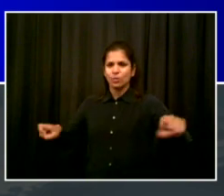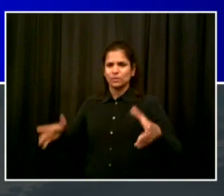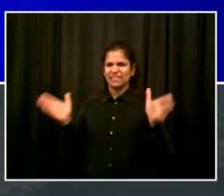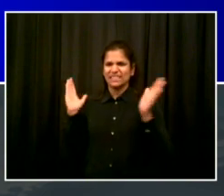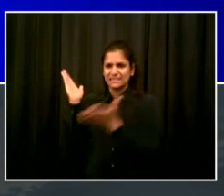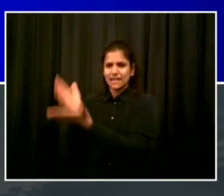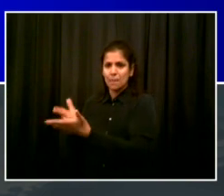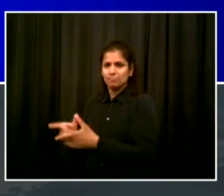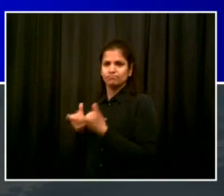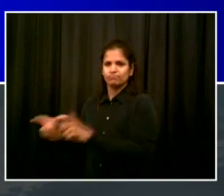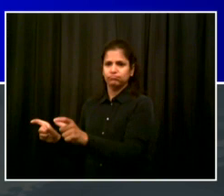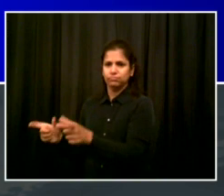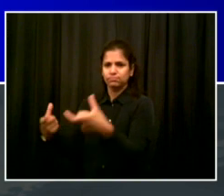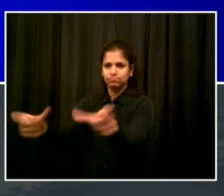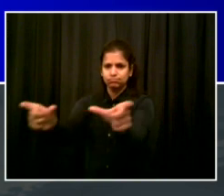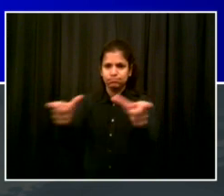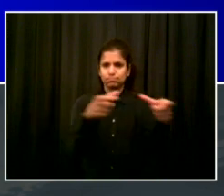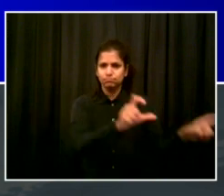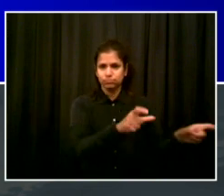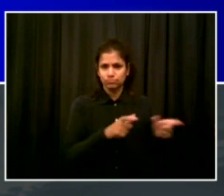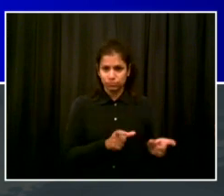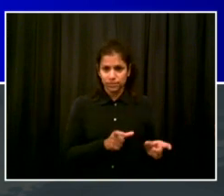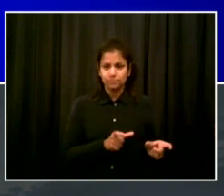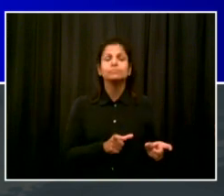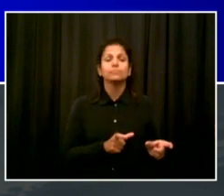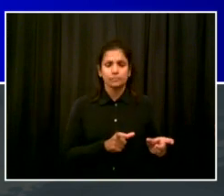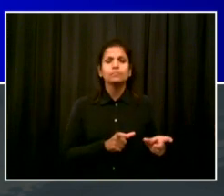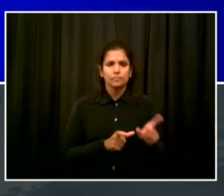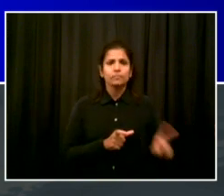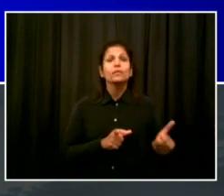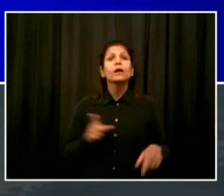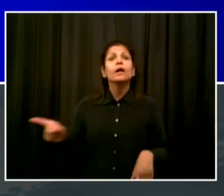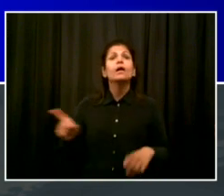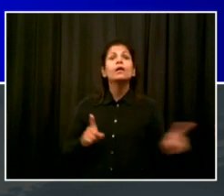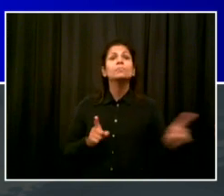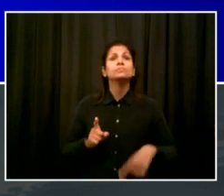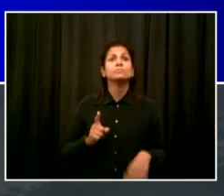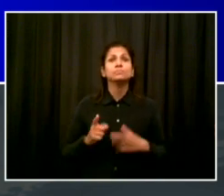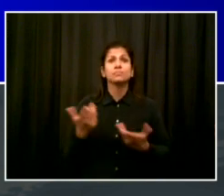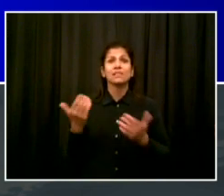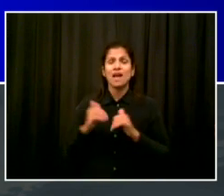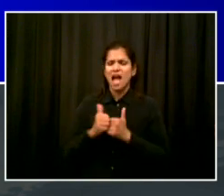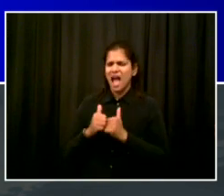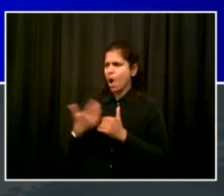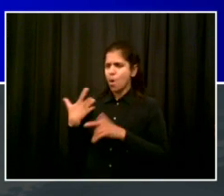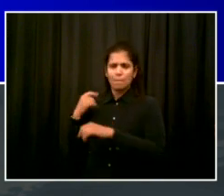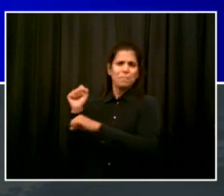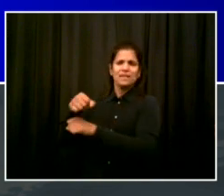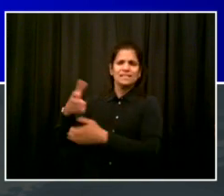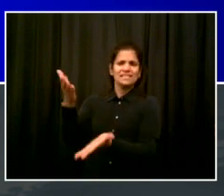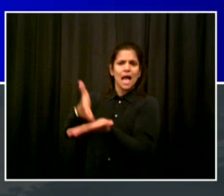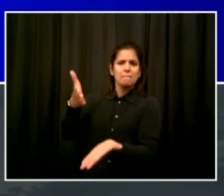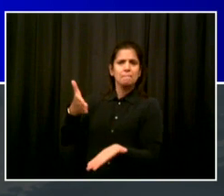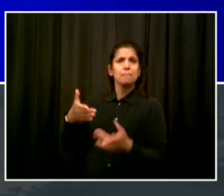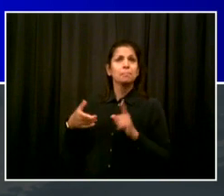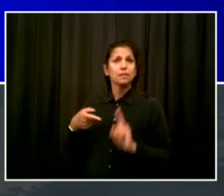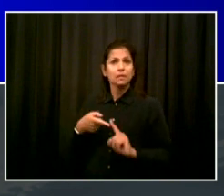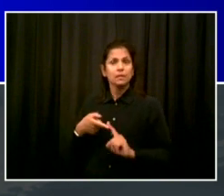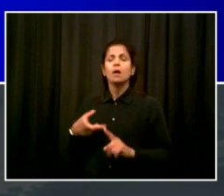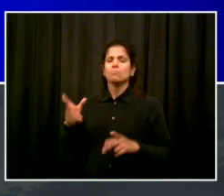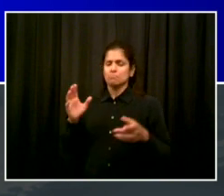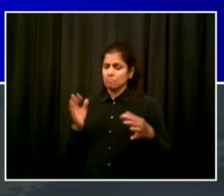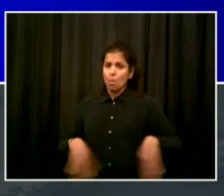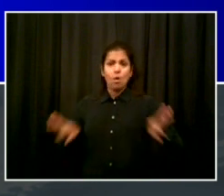efforts. That is what's going to move us forward. We've been through tough moments before. We've overcome them time and time again. And we have found that